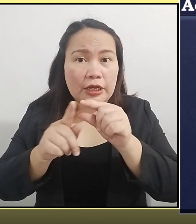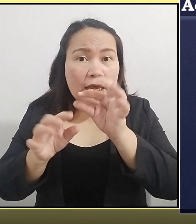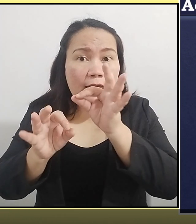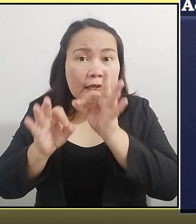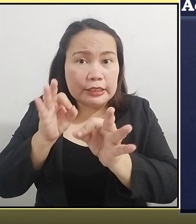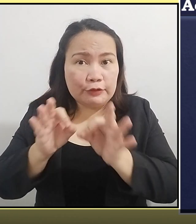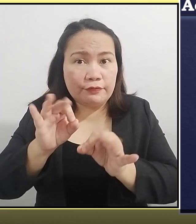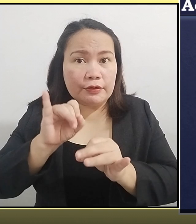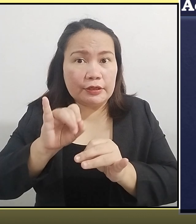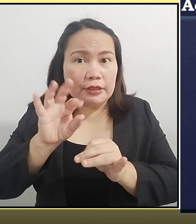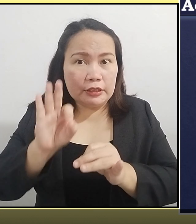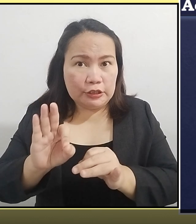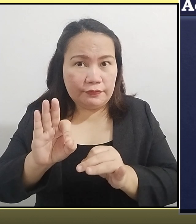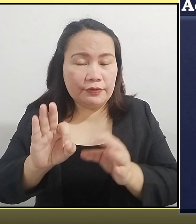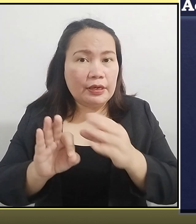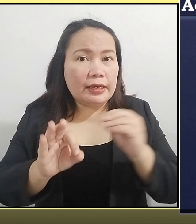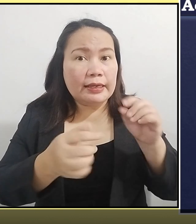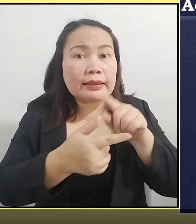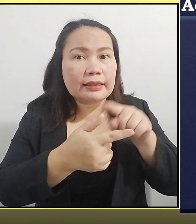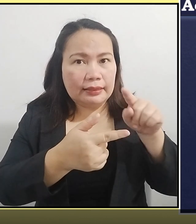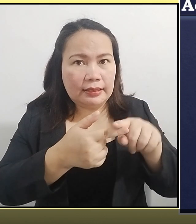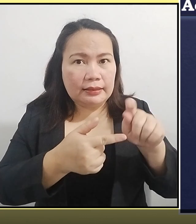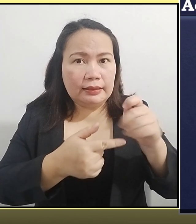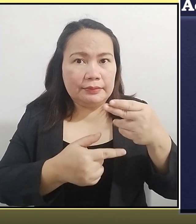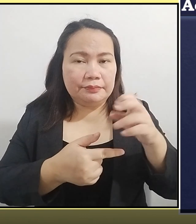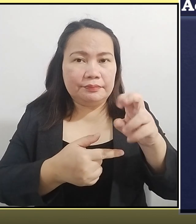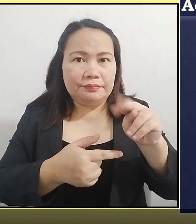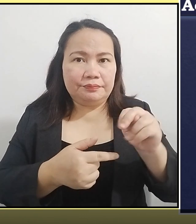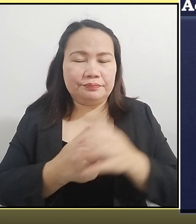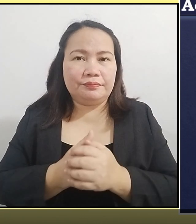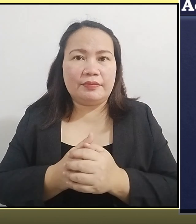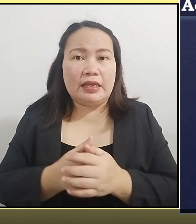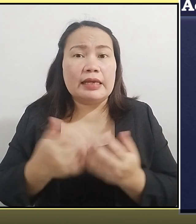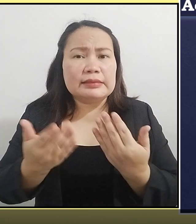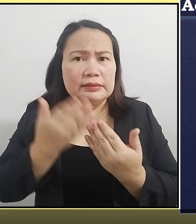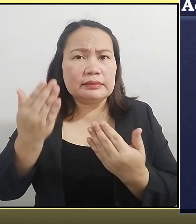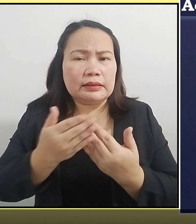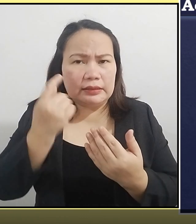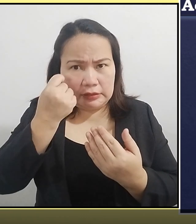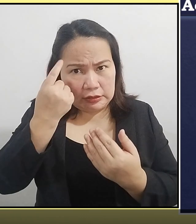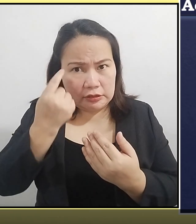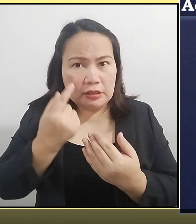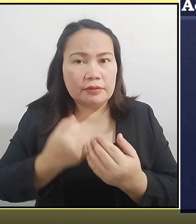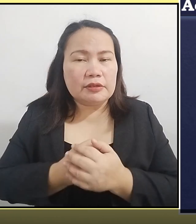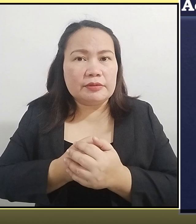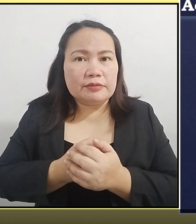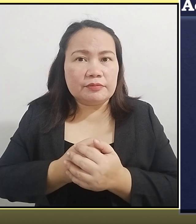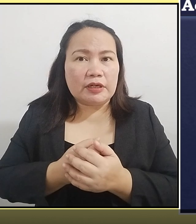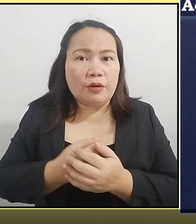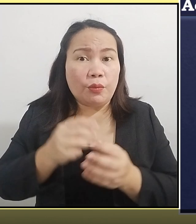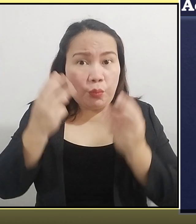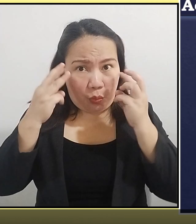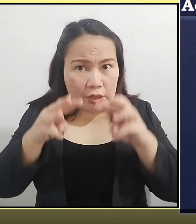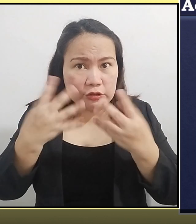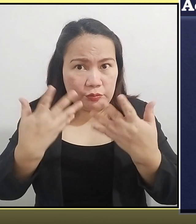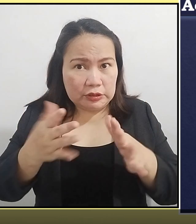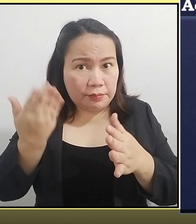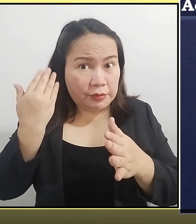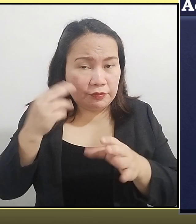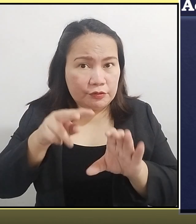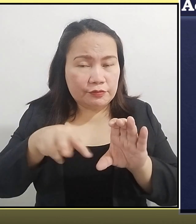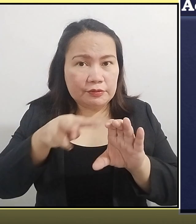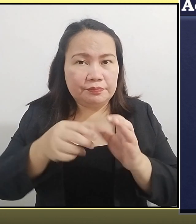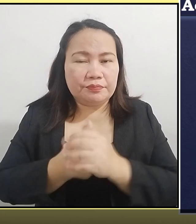kung napanood nyo yung previous video tutorial natin, madali nyo na itong maiintindihan. So, itong mga